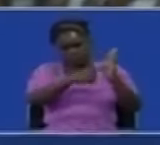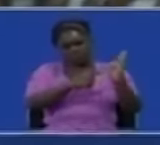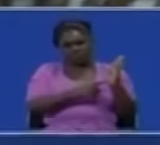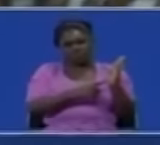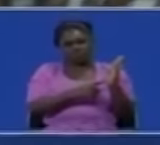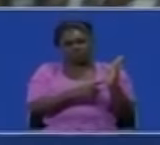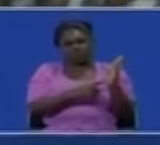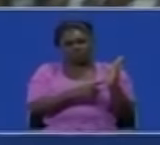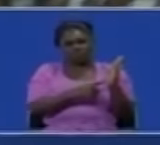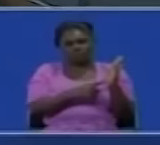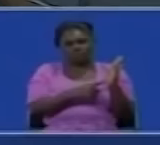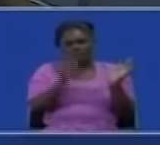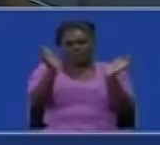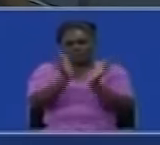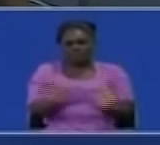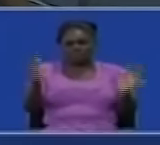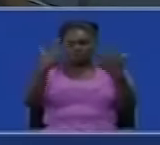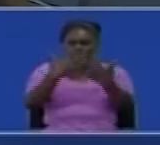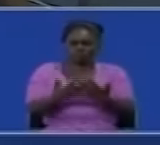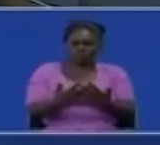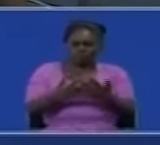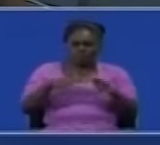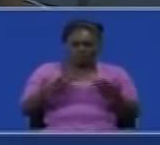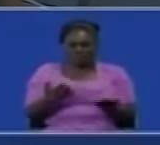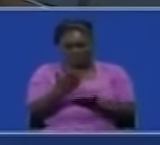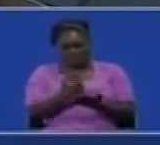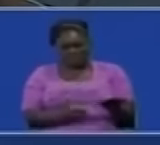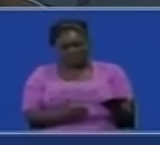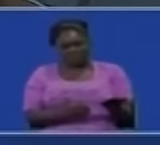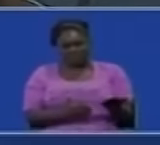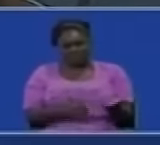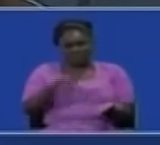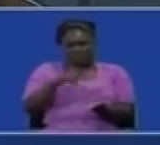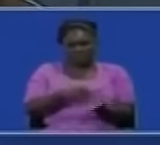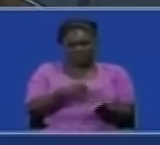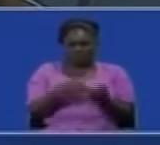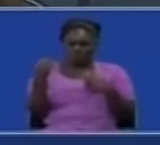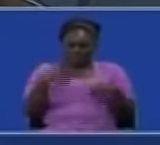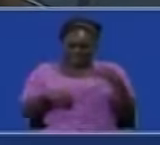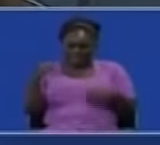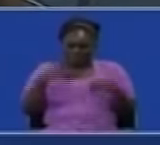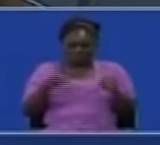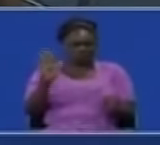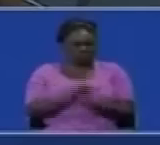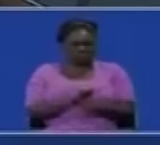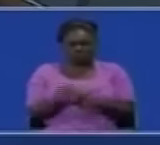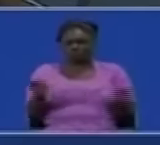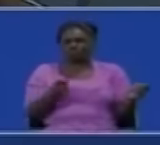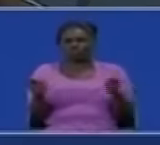this punishable, you know, by prison term. Maybe some of these things, you know, impunity, which seems to be sort of the